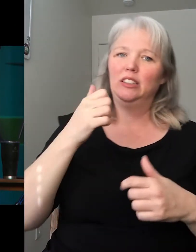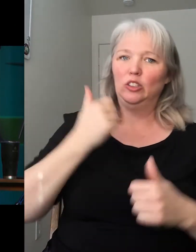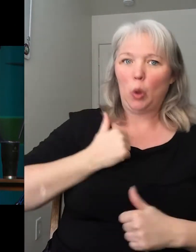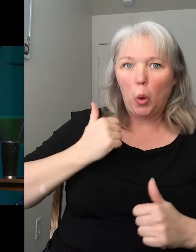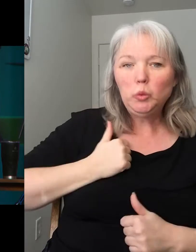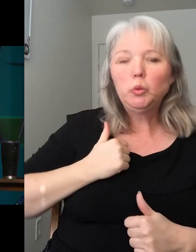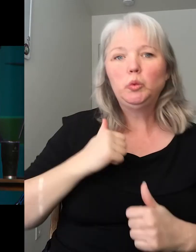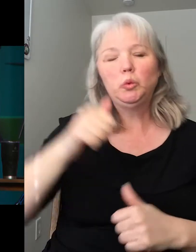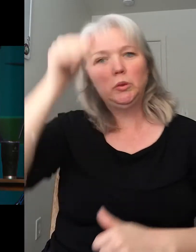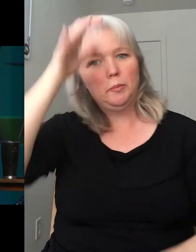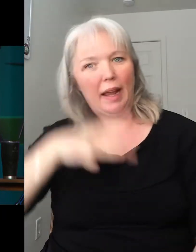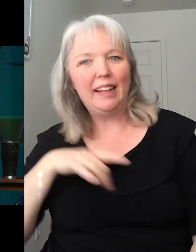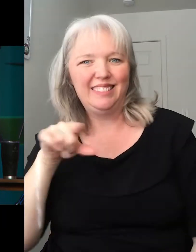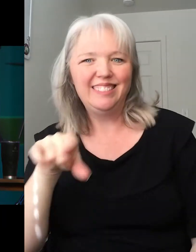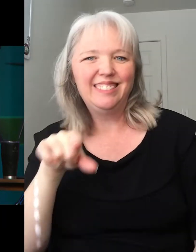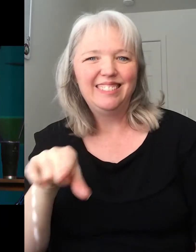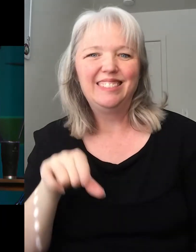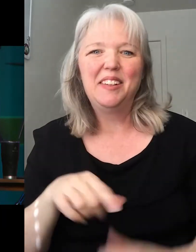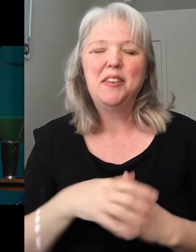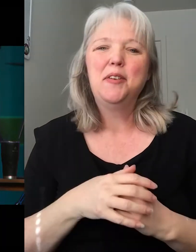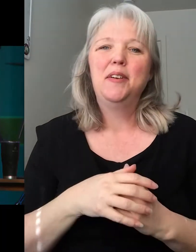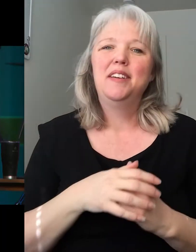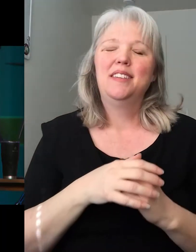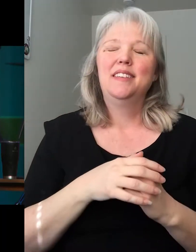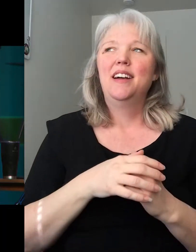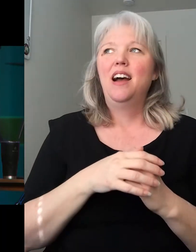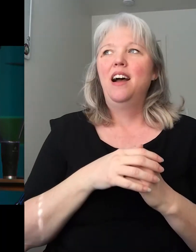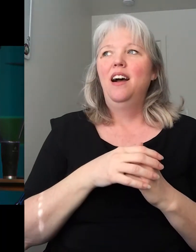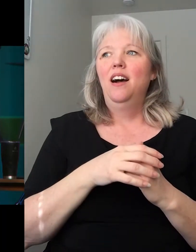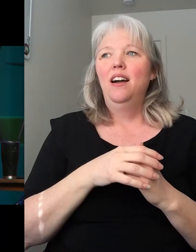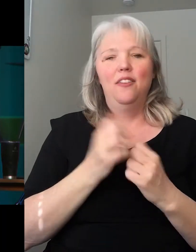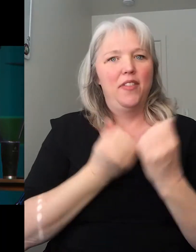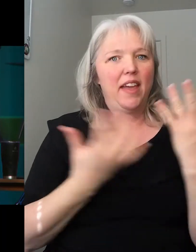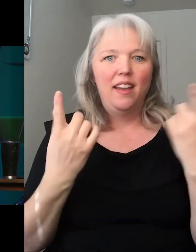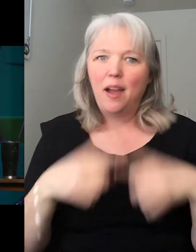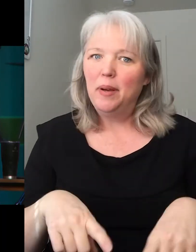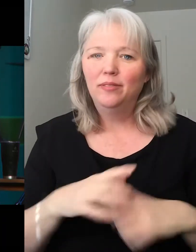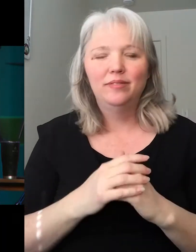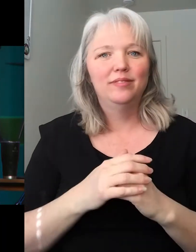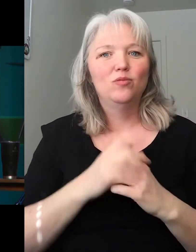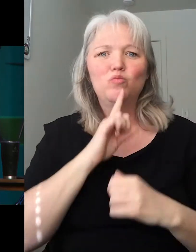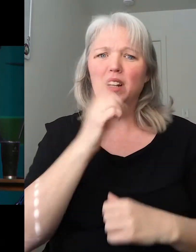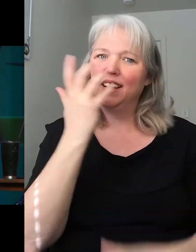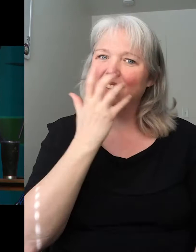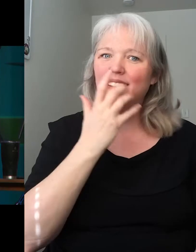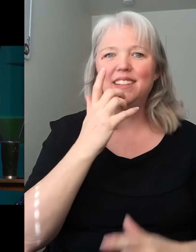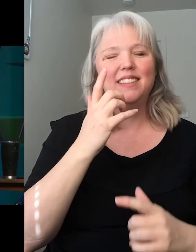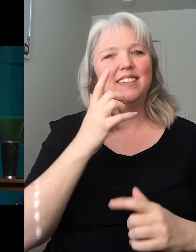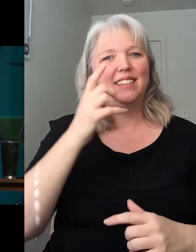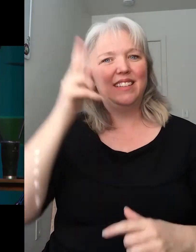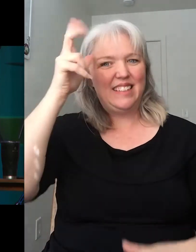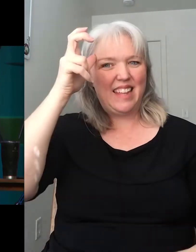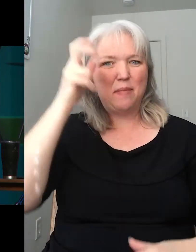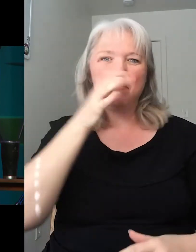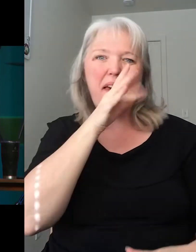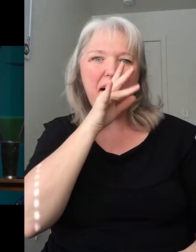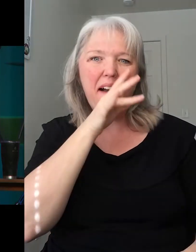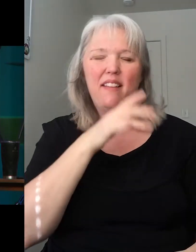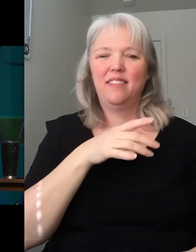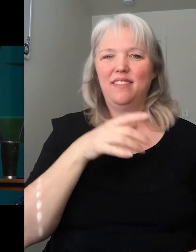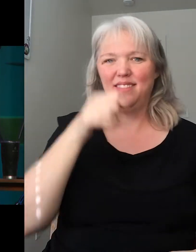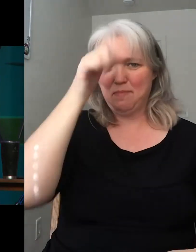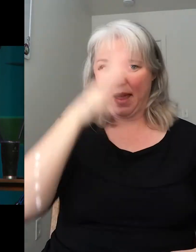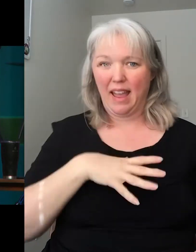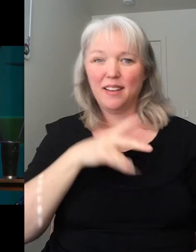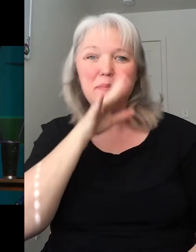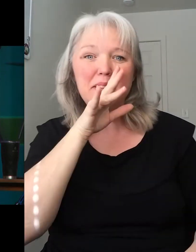man. And all of this is happening. It's amazing, too, that whenever these demons speak out or this man speaks out, what